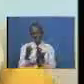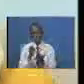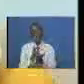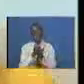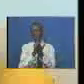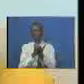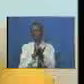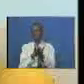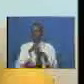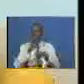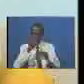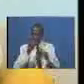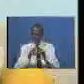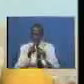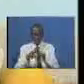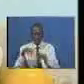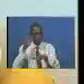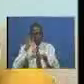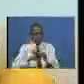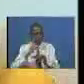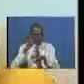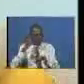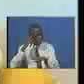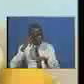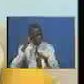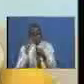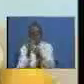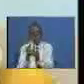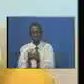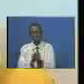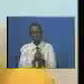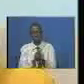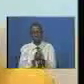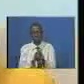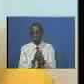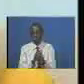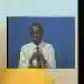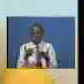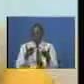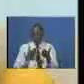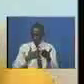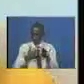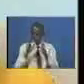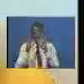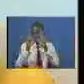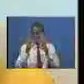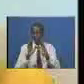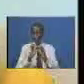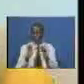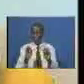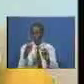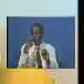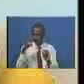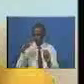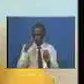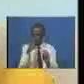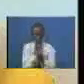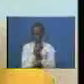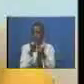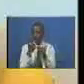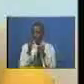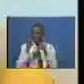good to look out of the box for me it's not that it's not necessary I could have actually done seen the eyes maybe given free glasses